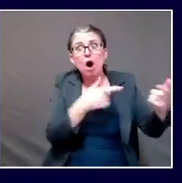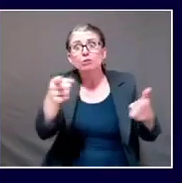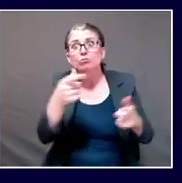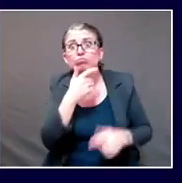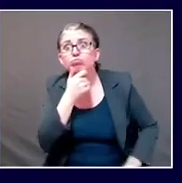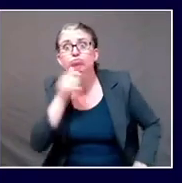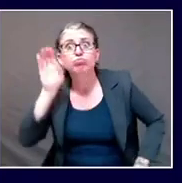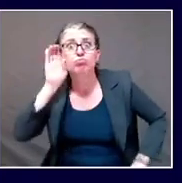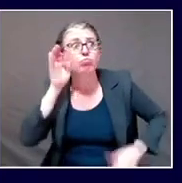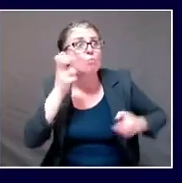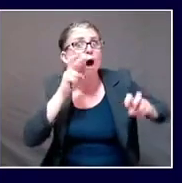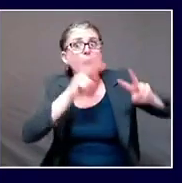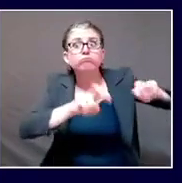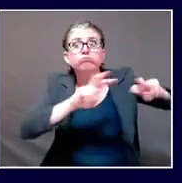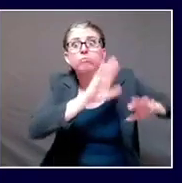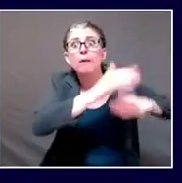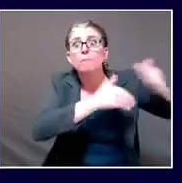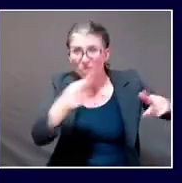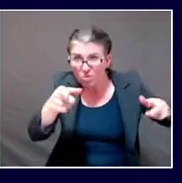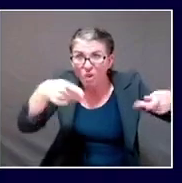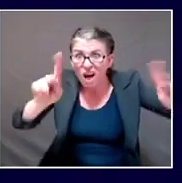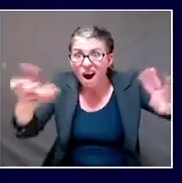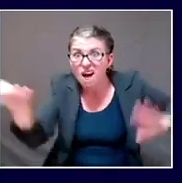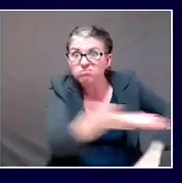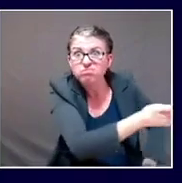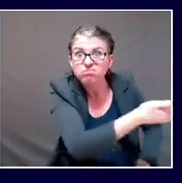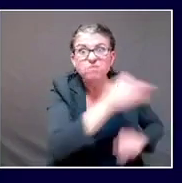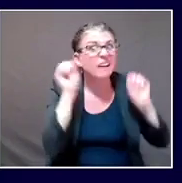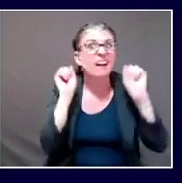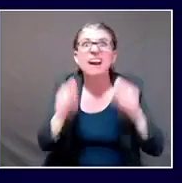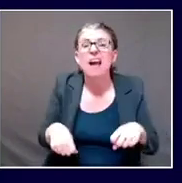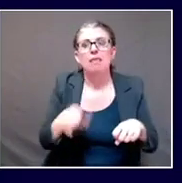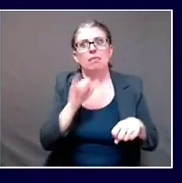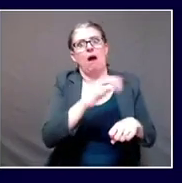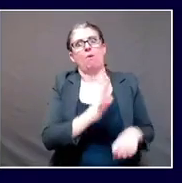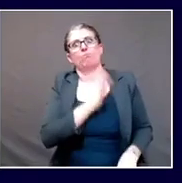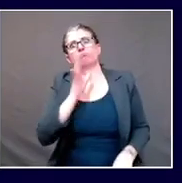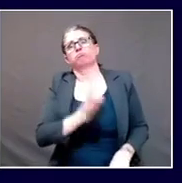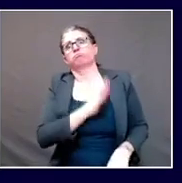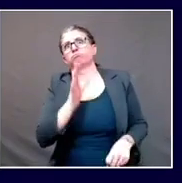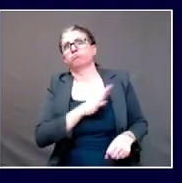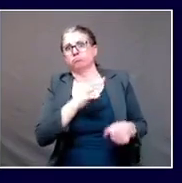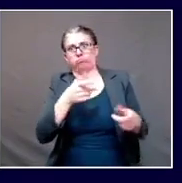Great. Thank you. Uh, I'm going to turn over to Steve at WMTW.